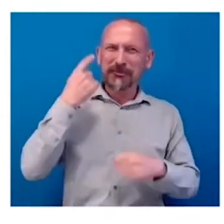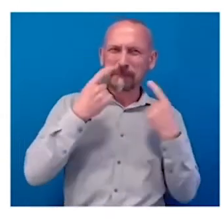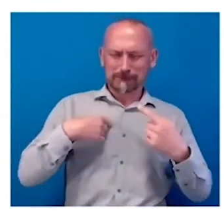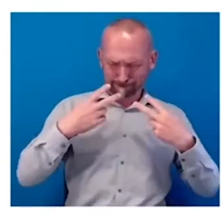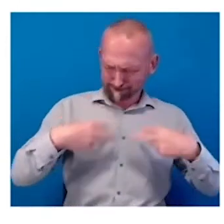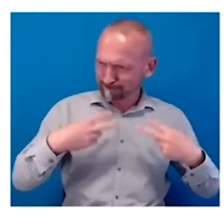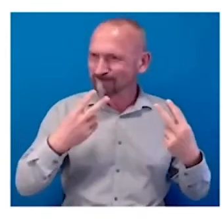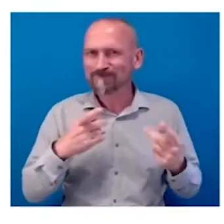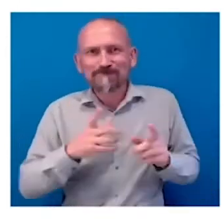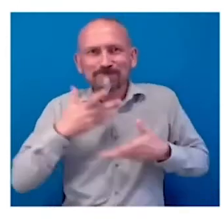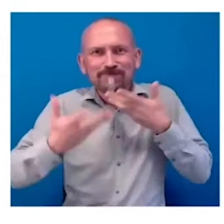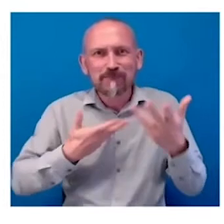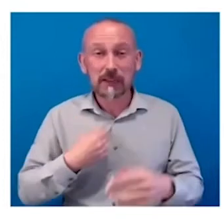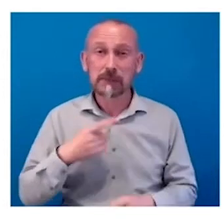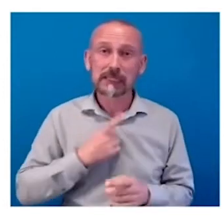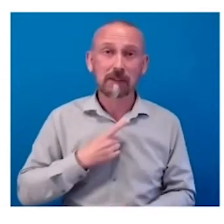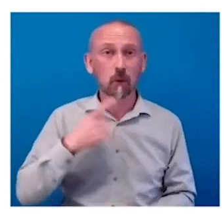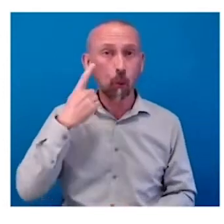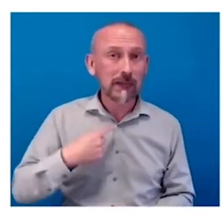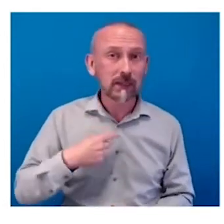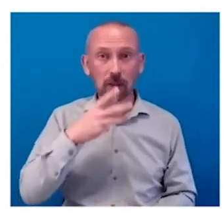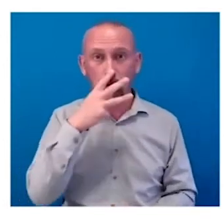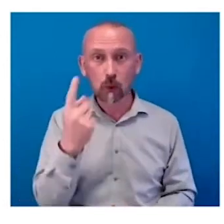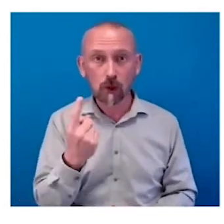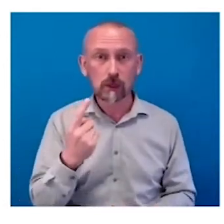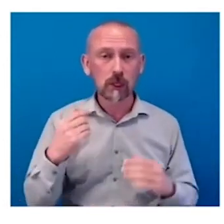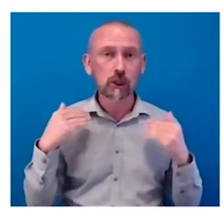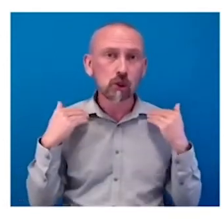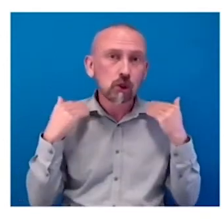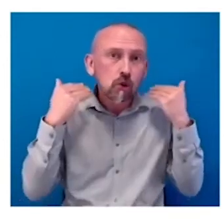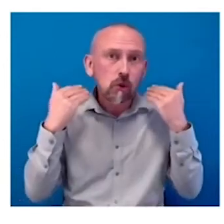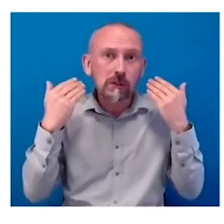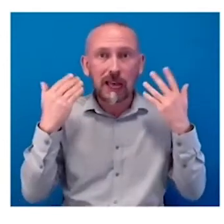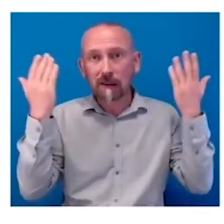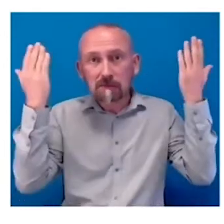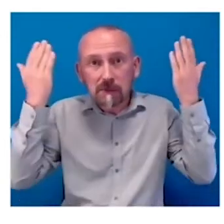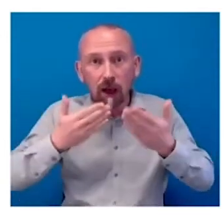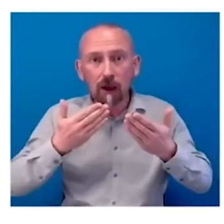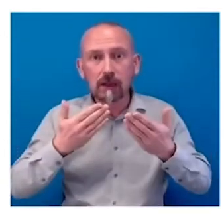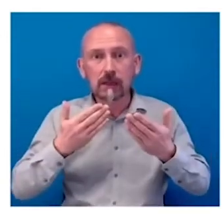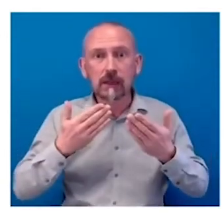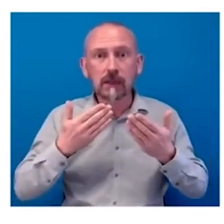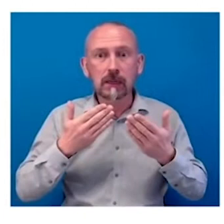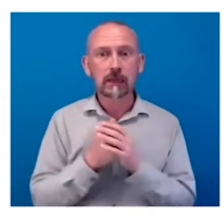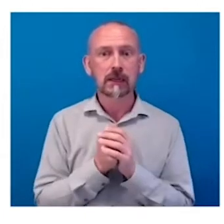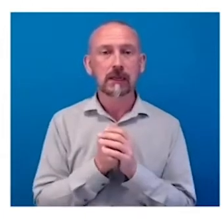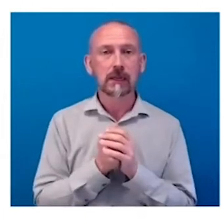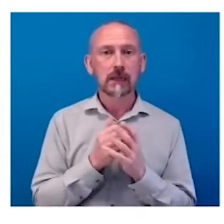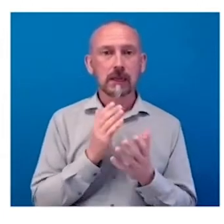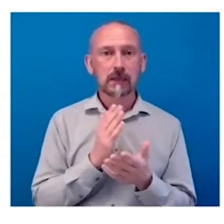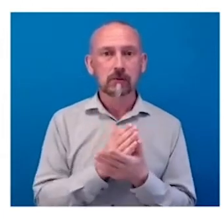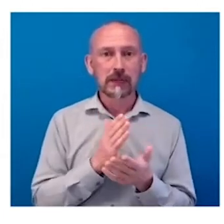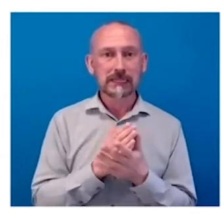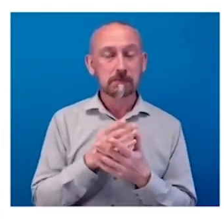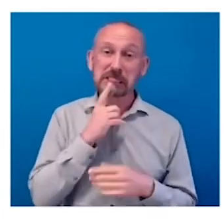a white 31-year-old with short dark hair, and I have had two different dentists tell me that I have a really big mouth. So